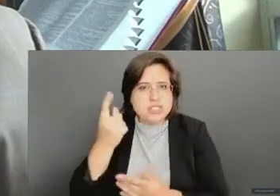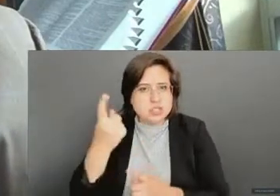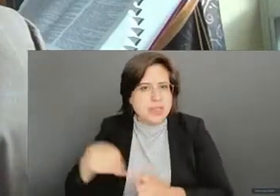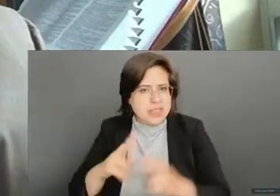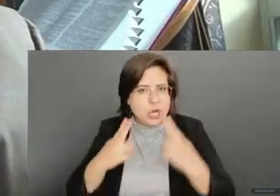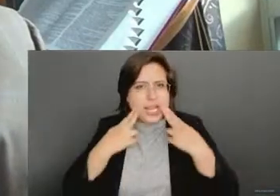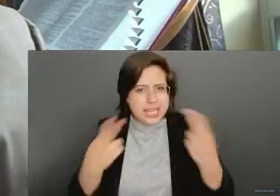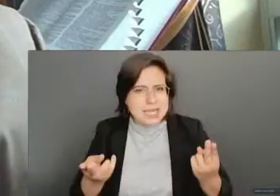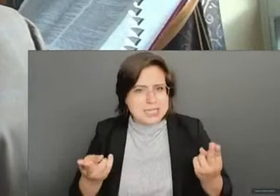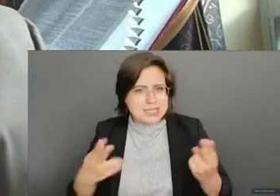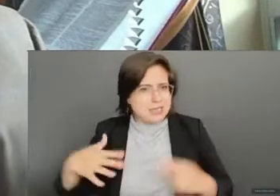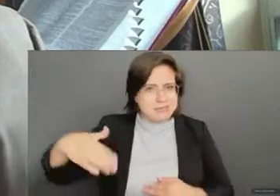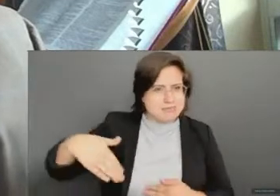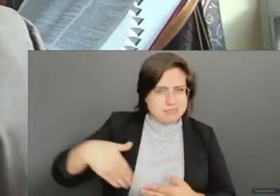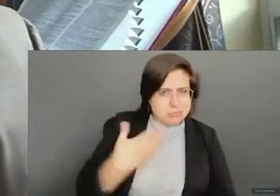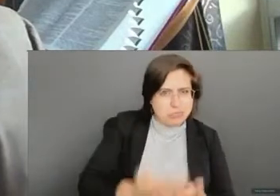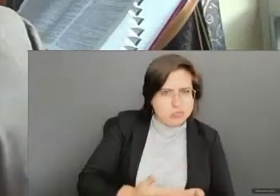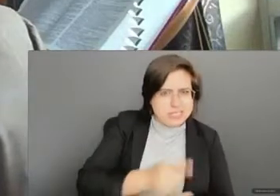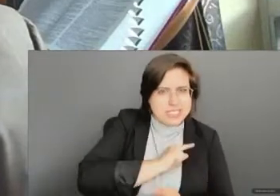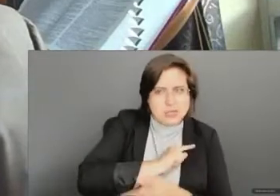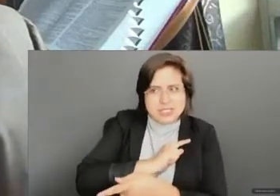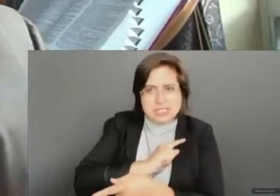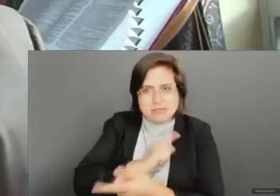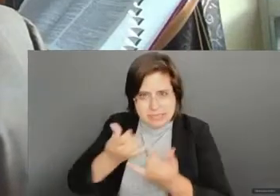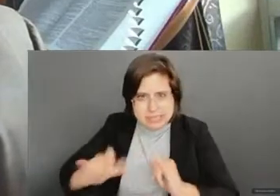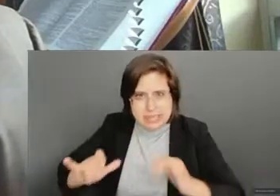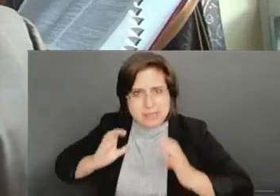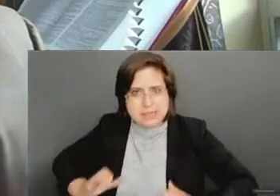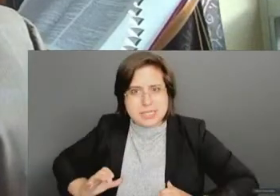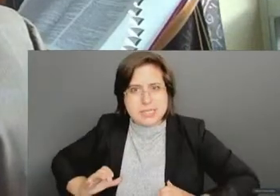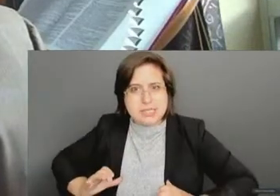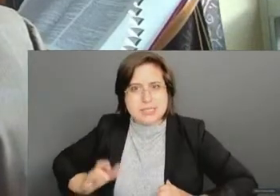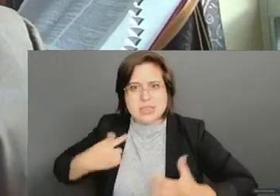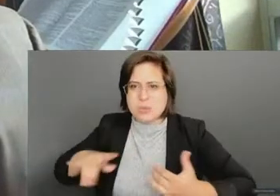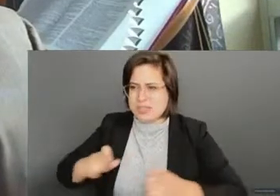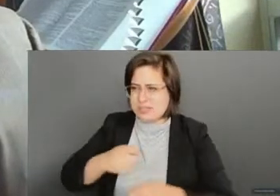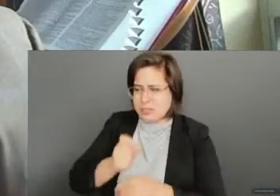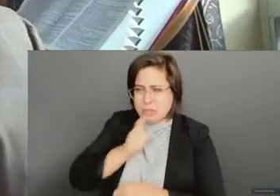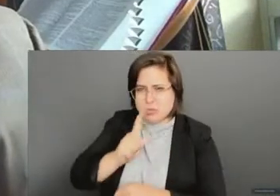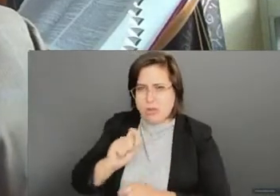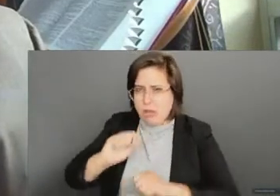until proven guilty. That is our system. And we need to ensure